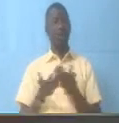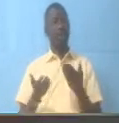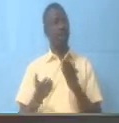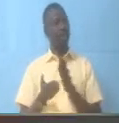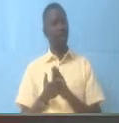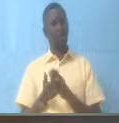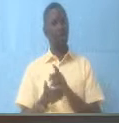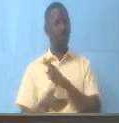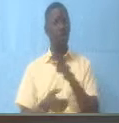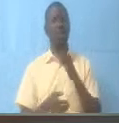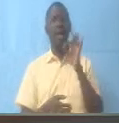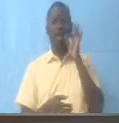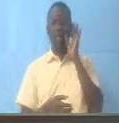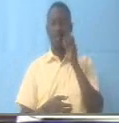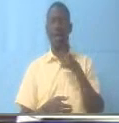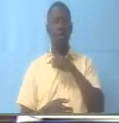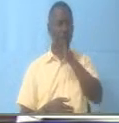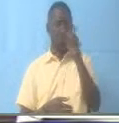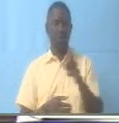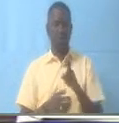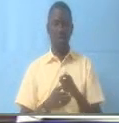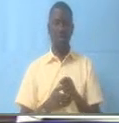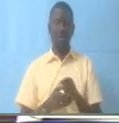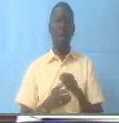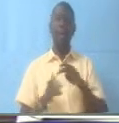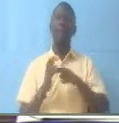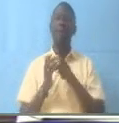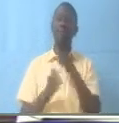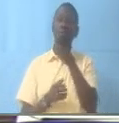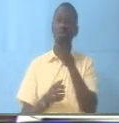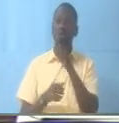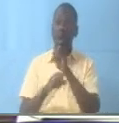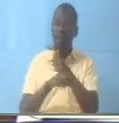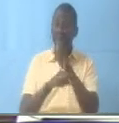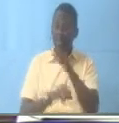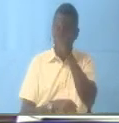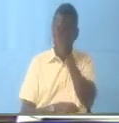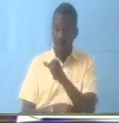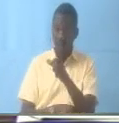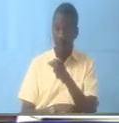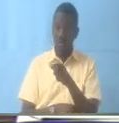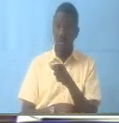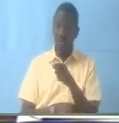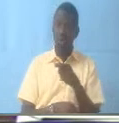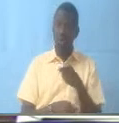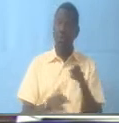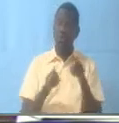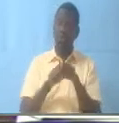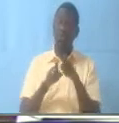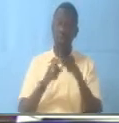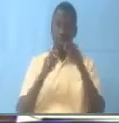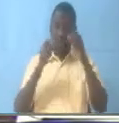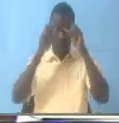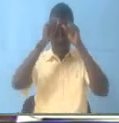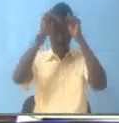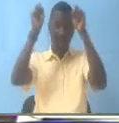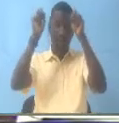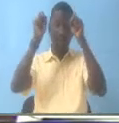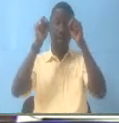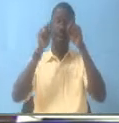question. My question was as advisor to the president, the Attorney General, advisor to the state. Did